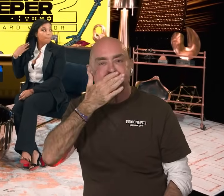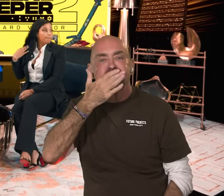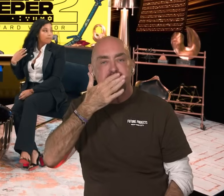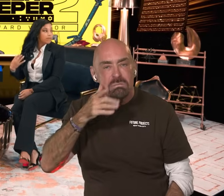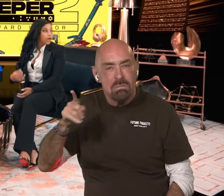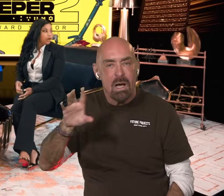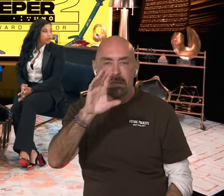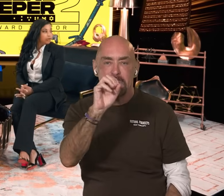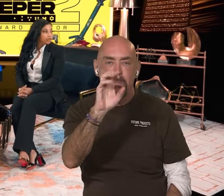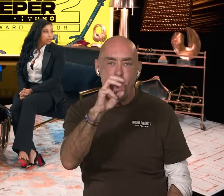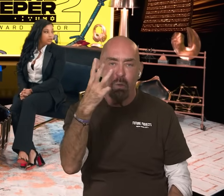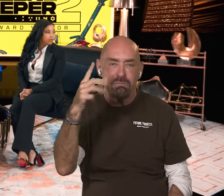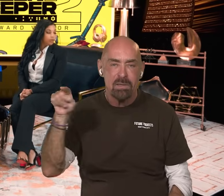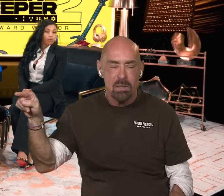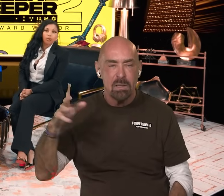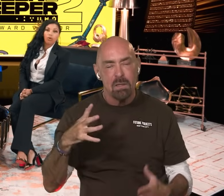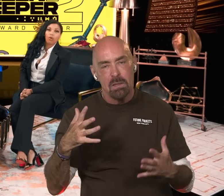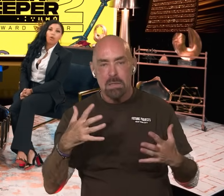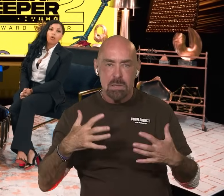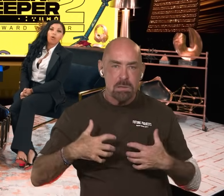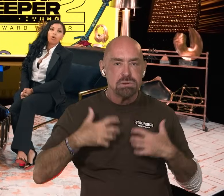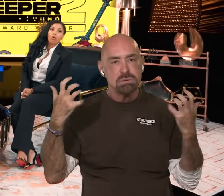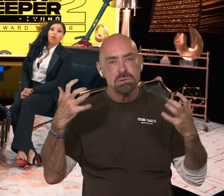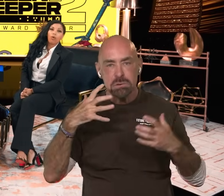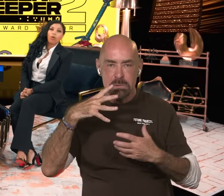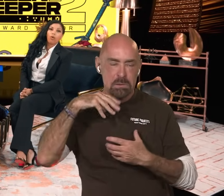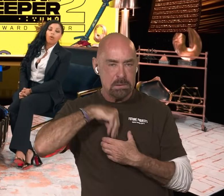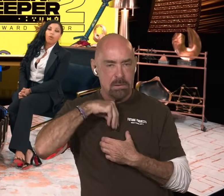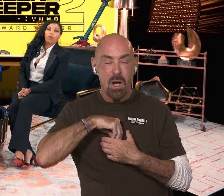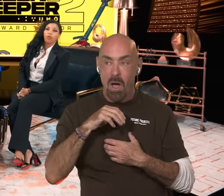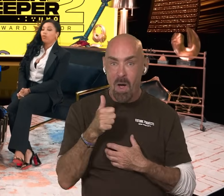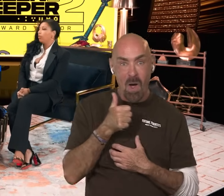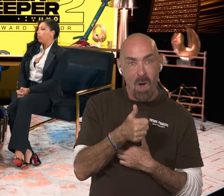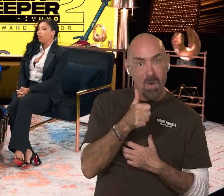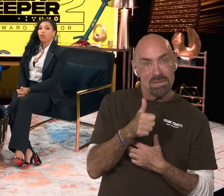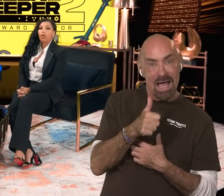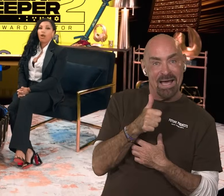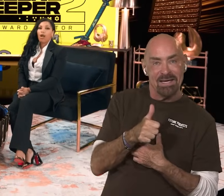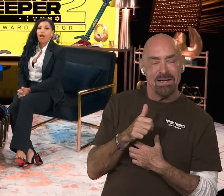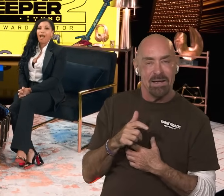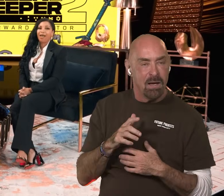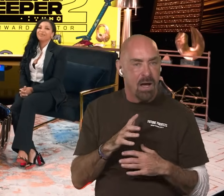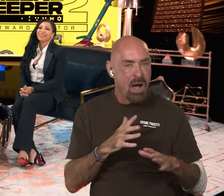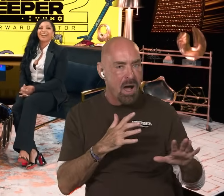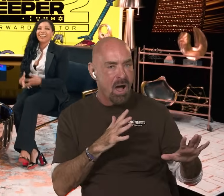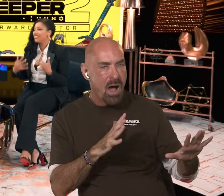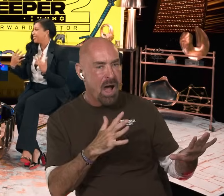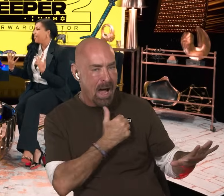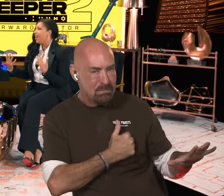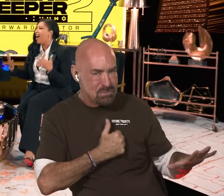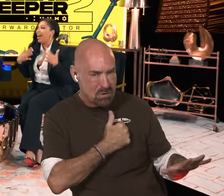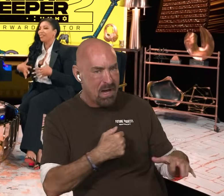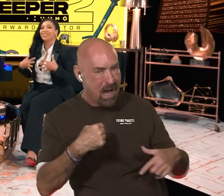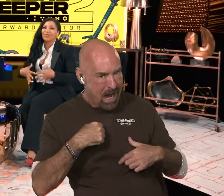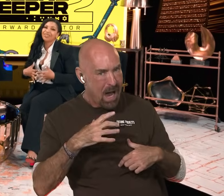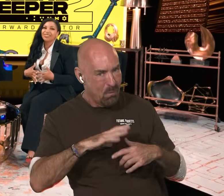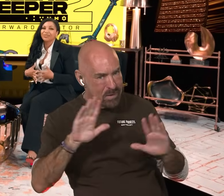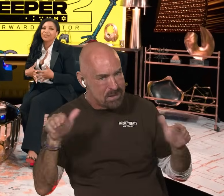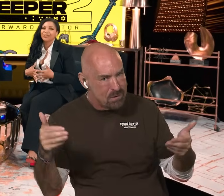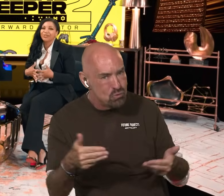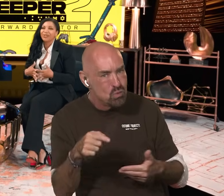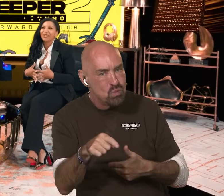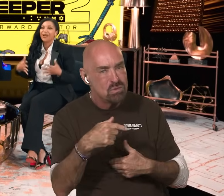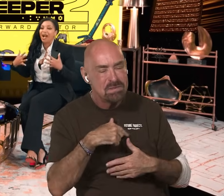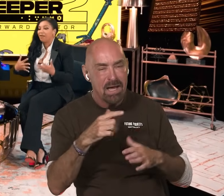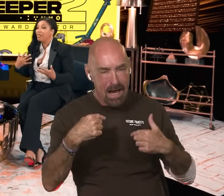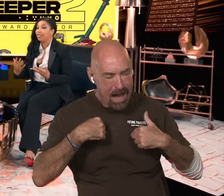mute 003 Mika's internal rage.wave right now? You got it, Sean. I'm sorry, I just, I really wanted to